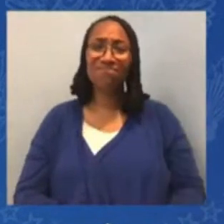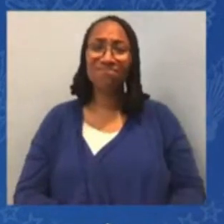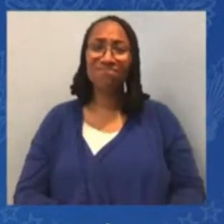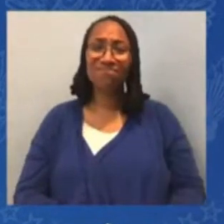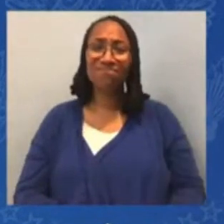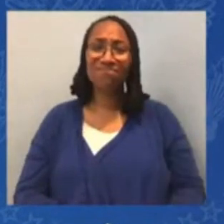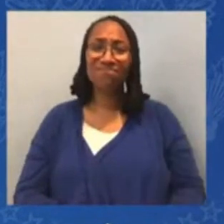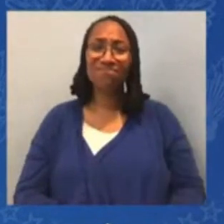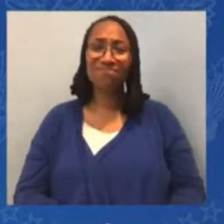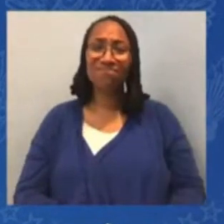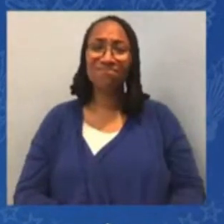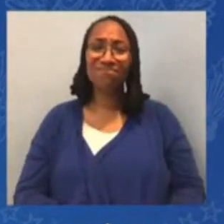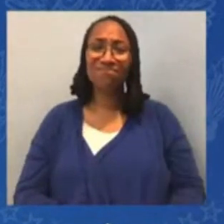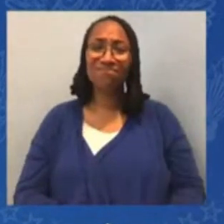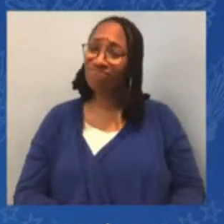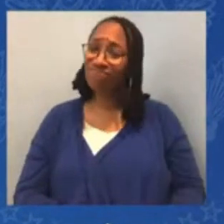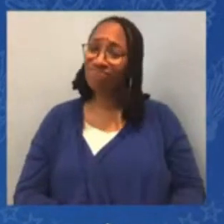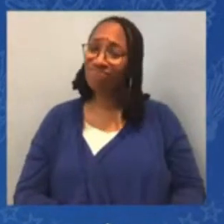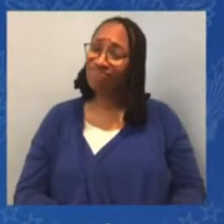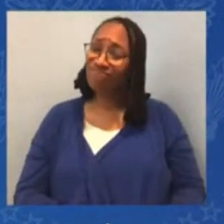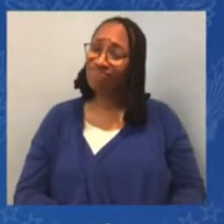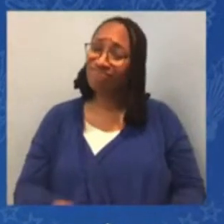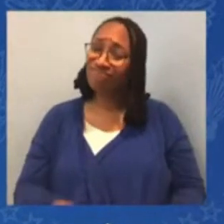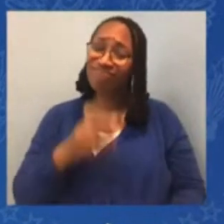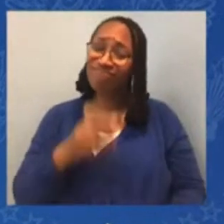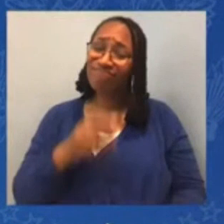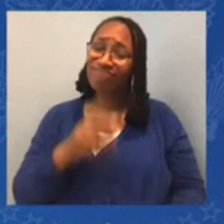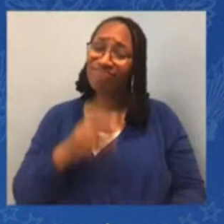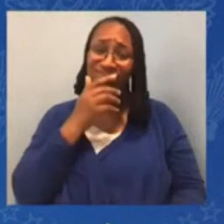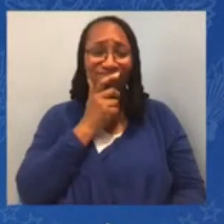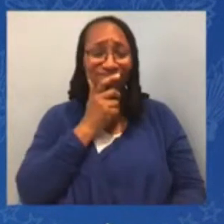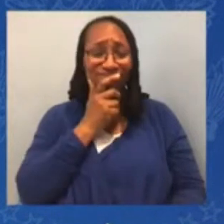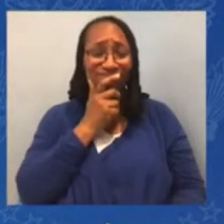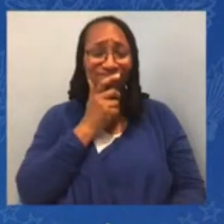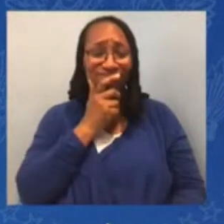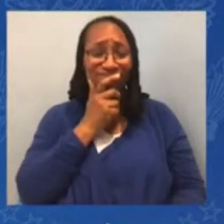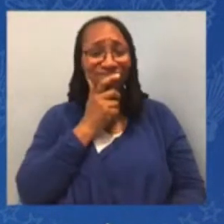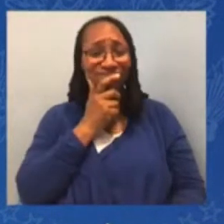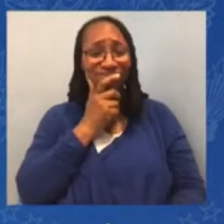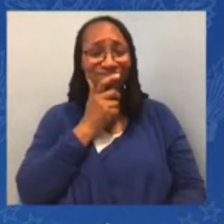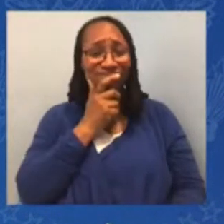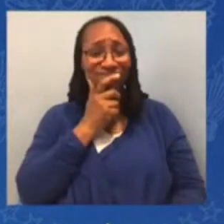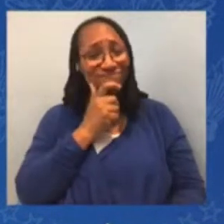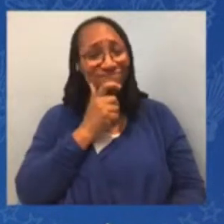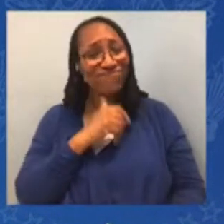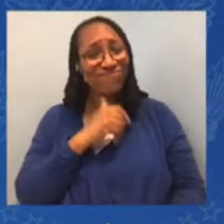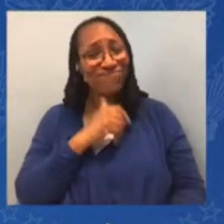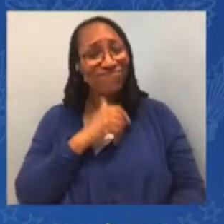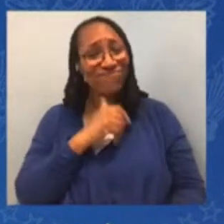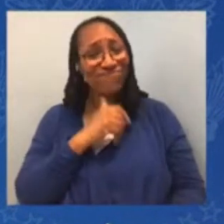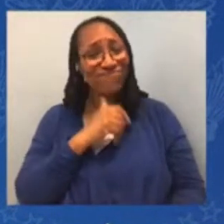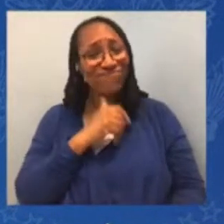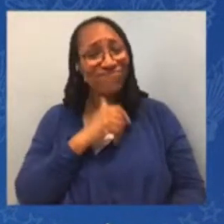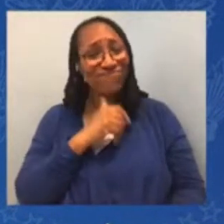courage. Then to stand up here and retell the story. as many of you out there, either